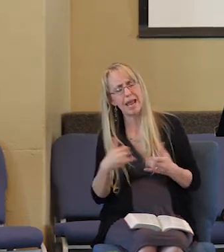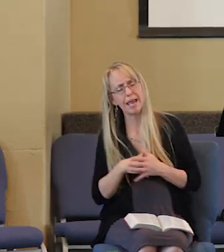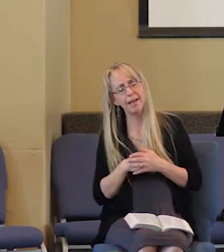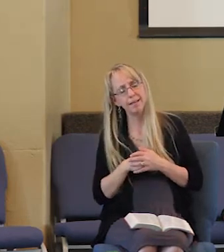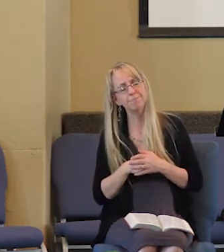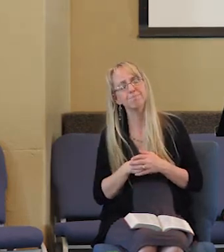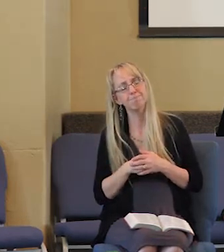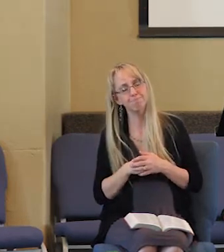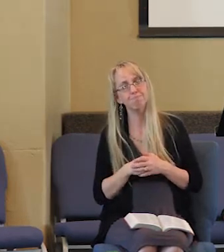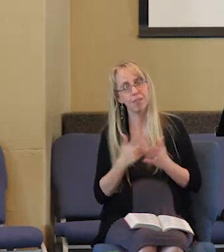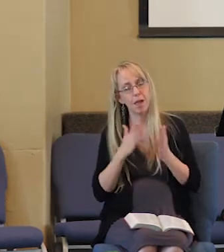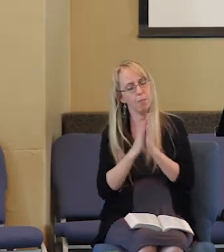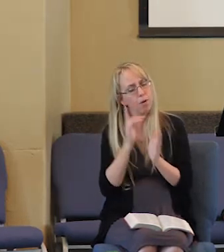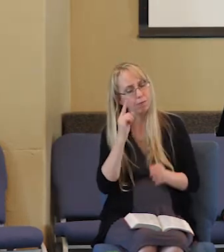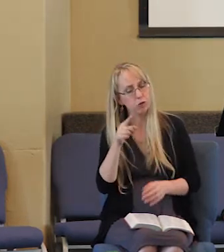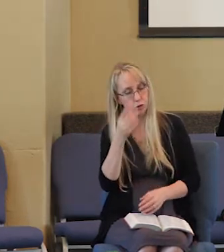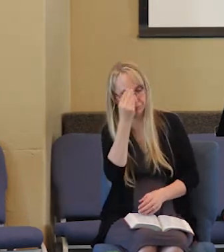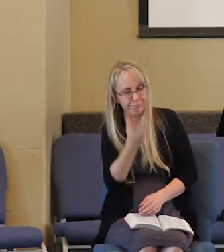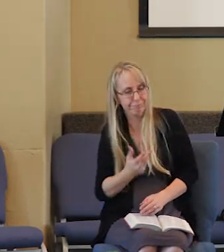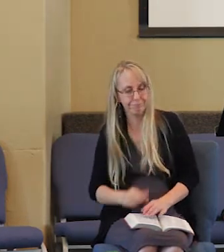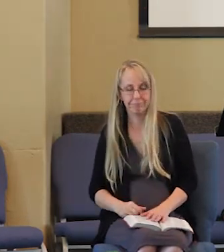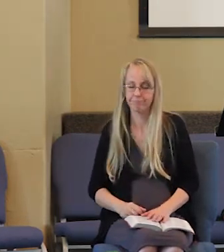I prayed for you.